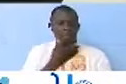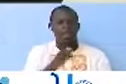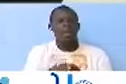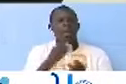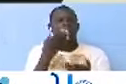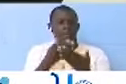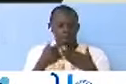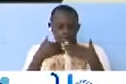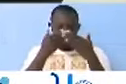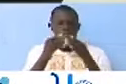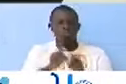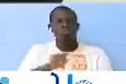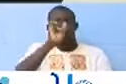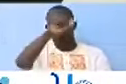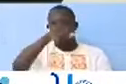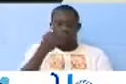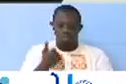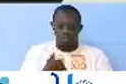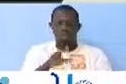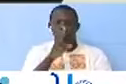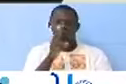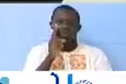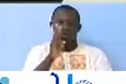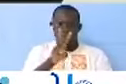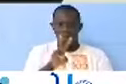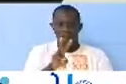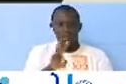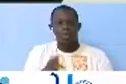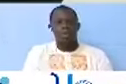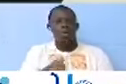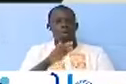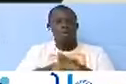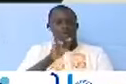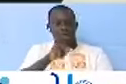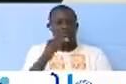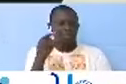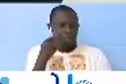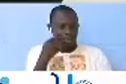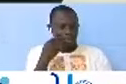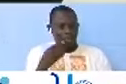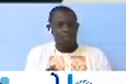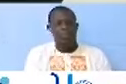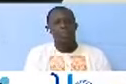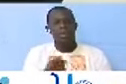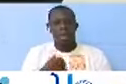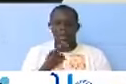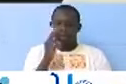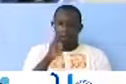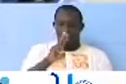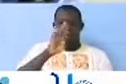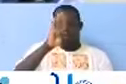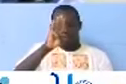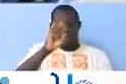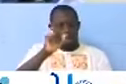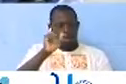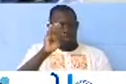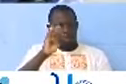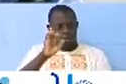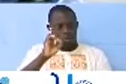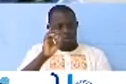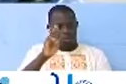funny, but they mean we are going to go. Olu, that day, na Babu Katsala jele. I saw Babu